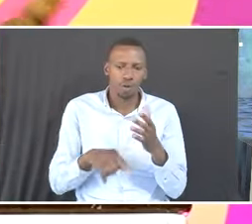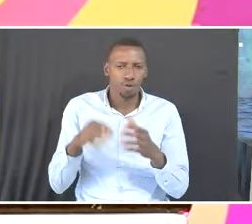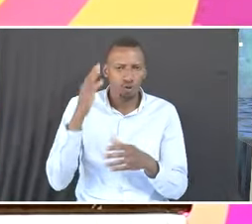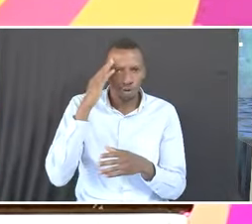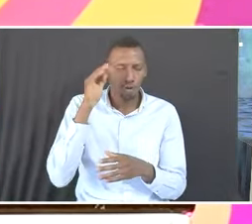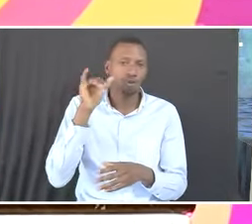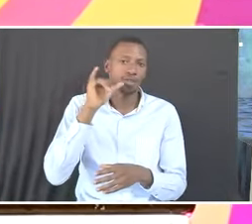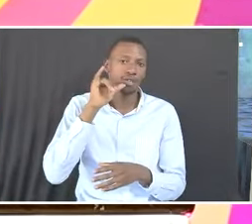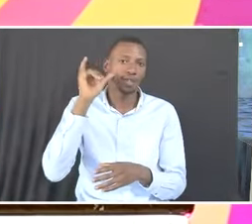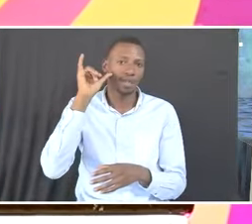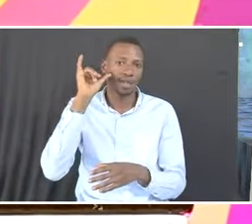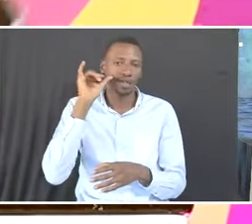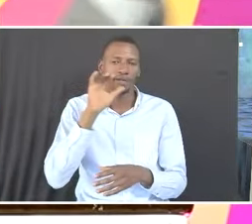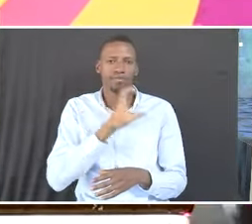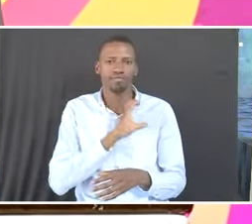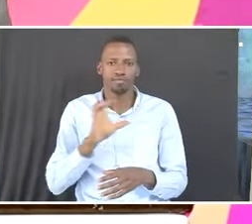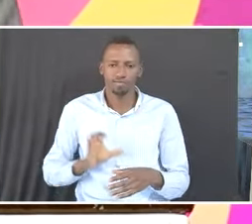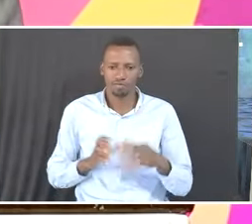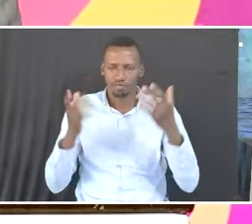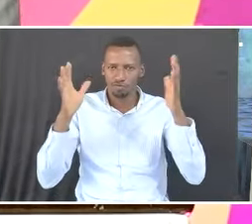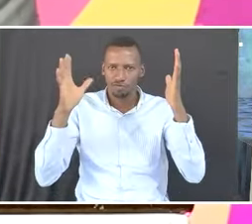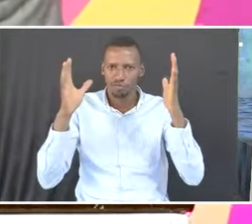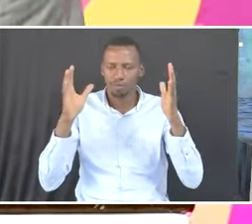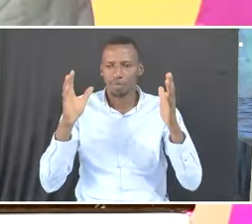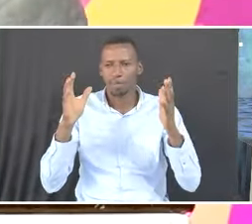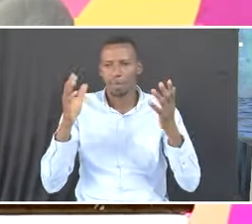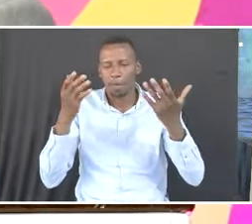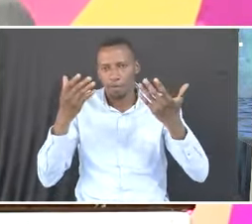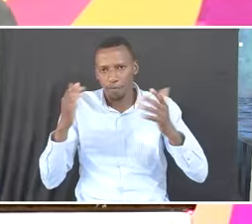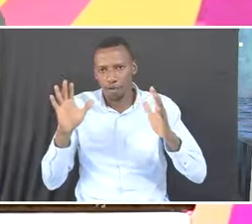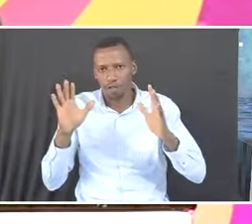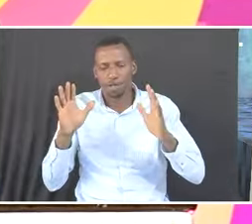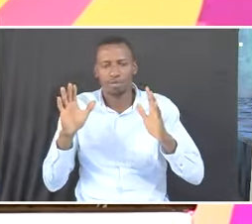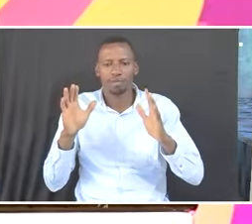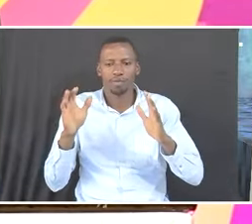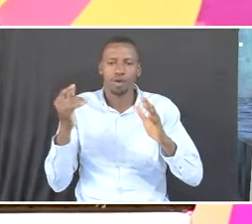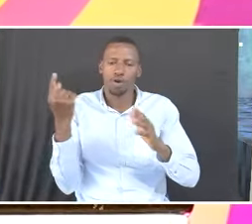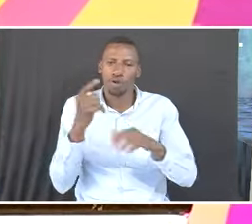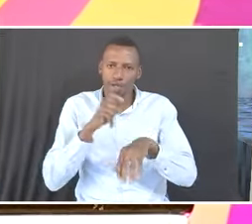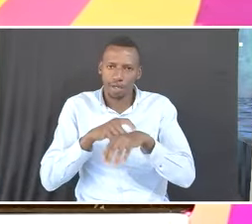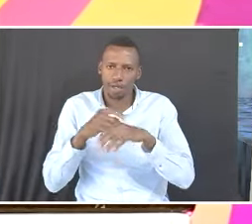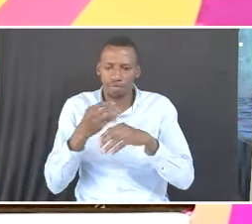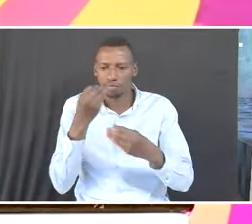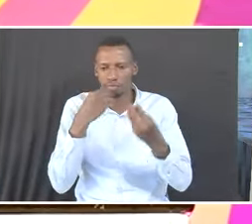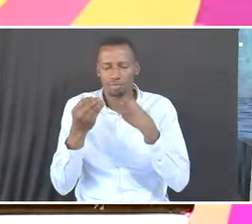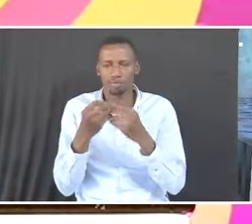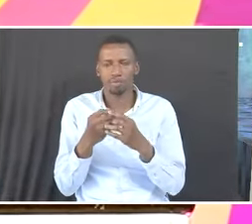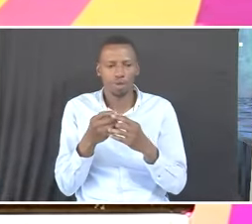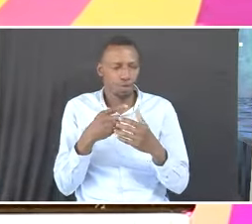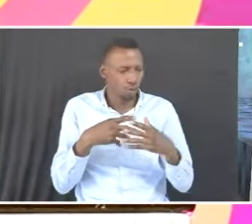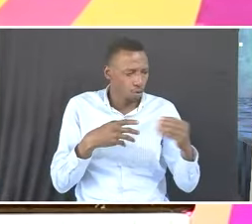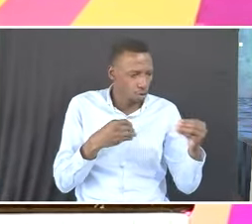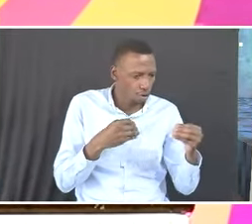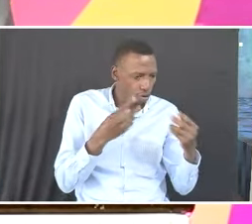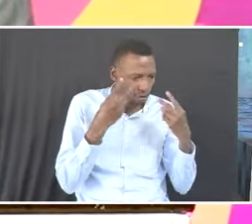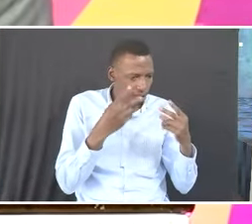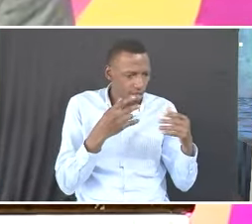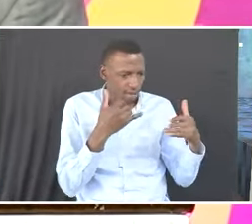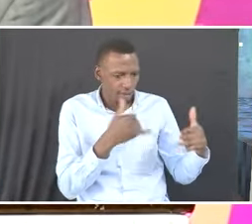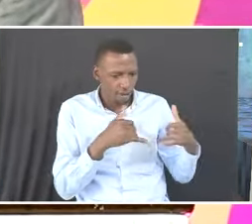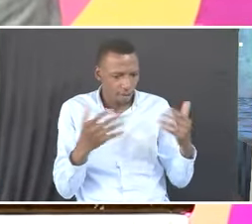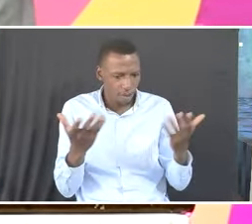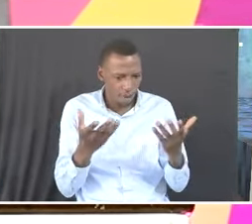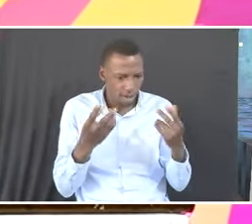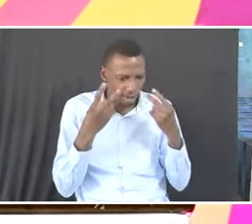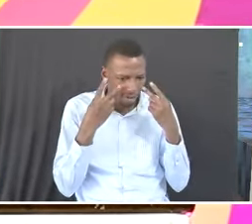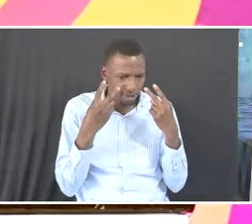and that was the only time you were to eat mandazi. So we went to where we were playing to see whether the mandazi may be available. We